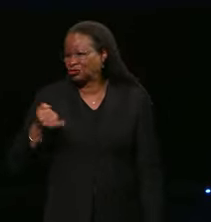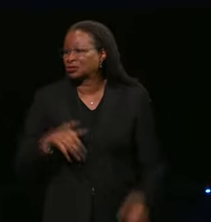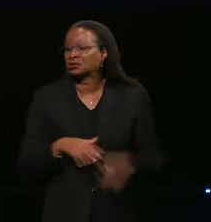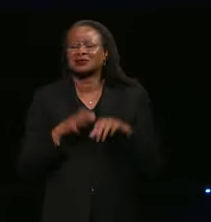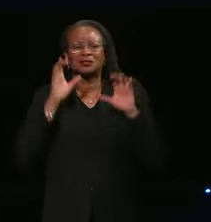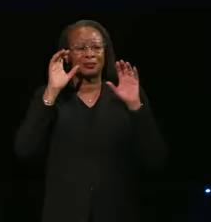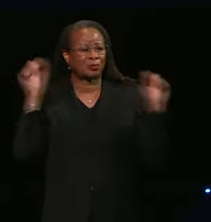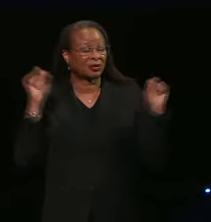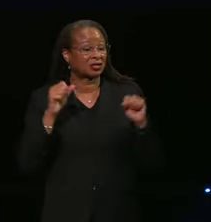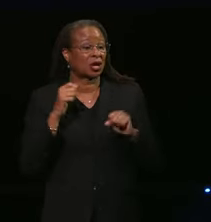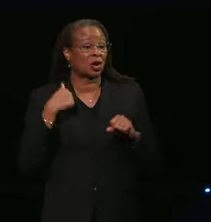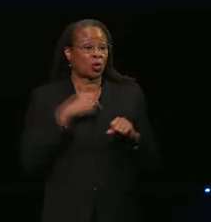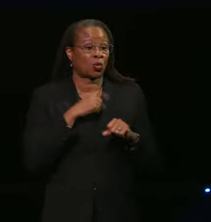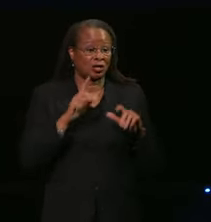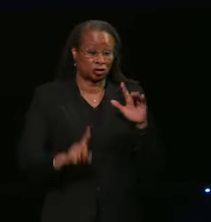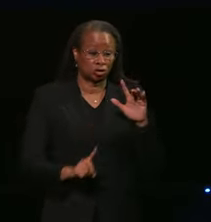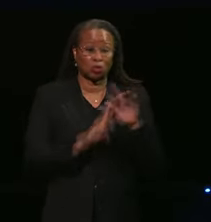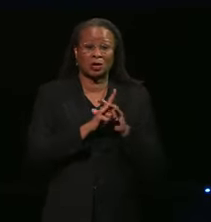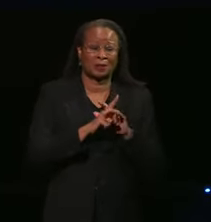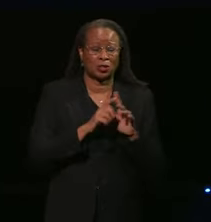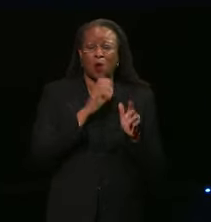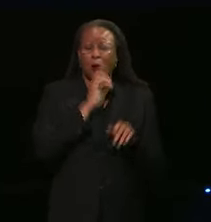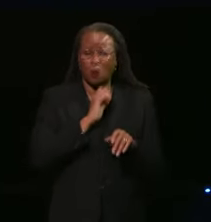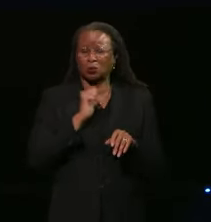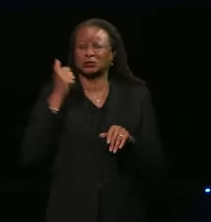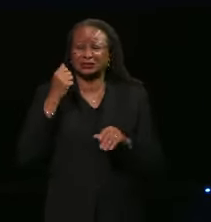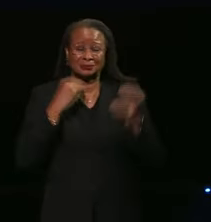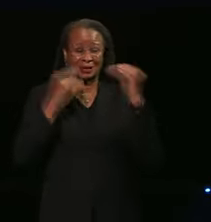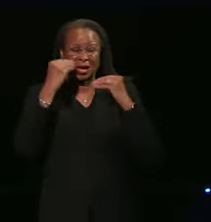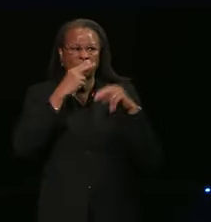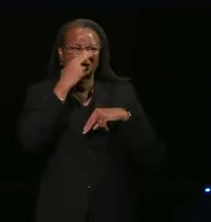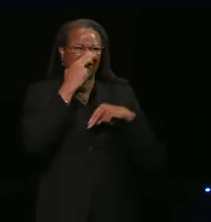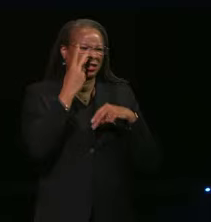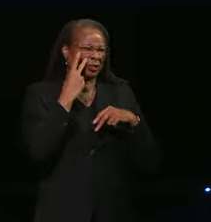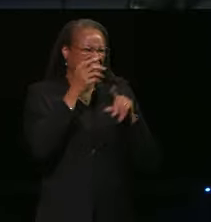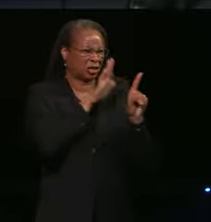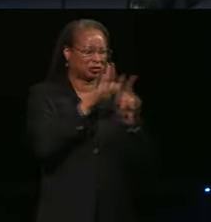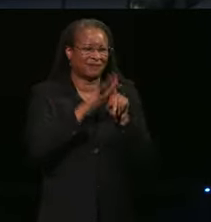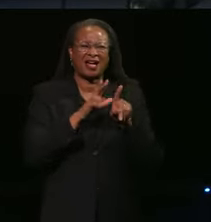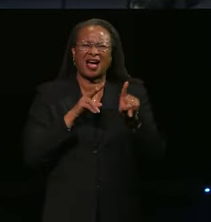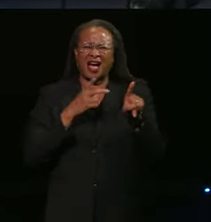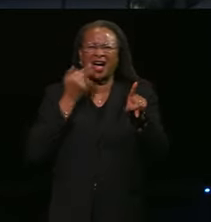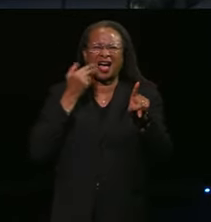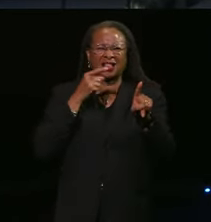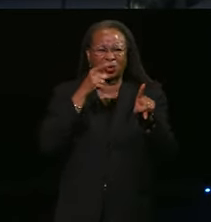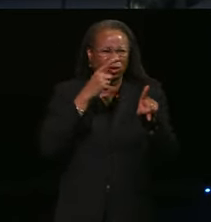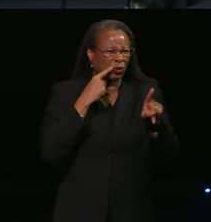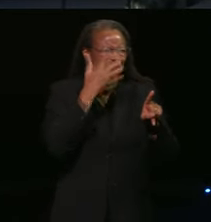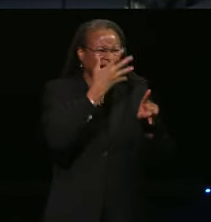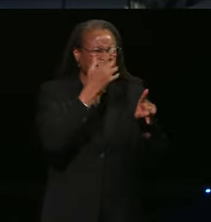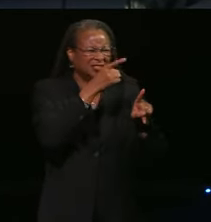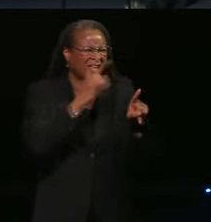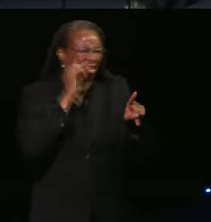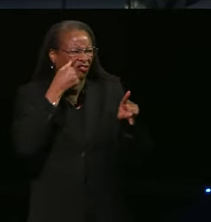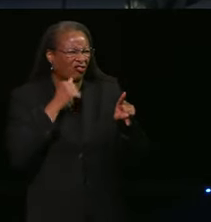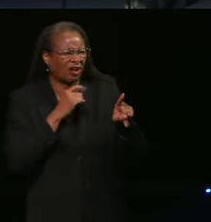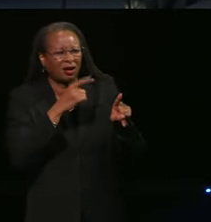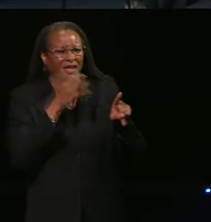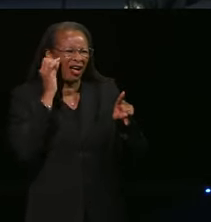up in our oldest age makeup. And it was funny to see ourselves, you know, like, oh, look at you. Ah, you look,